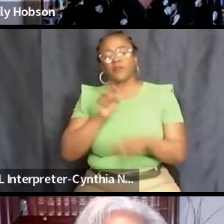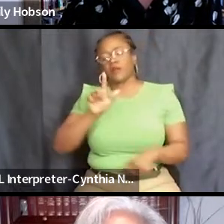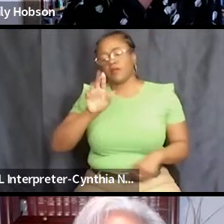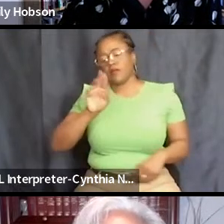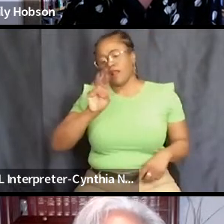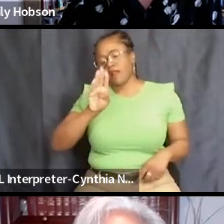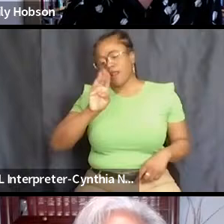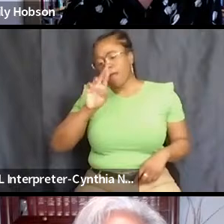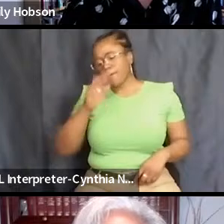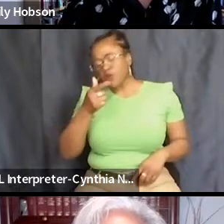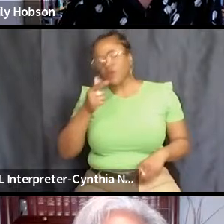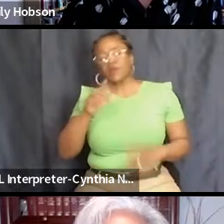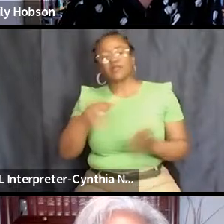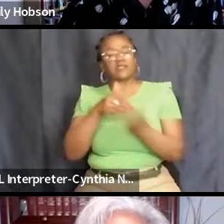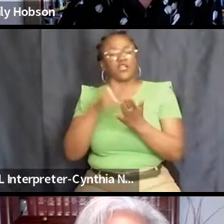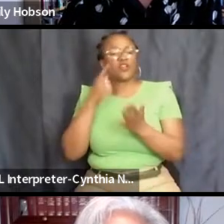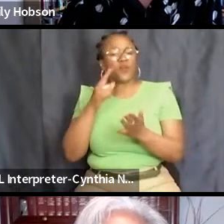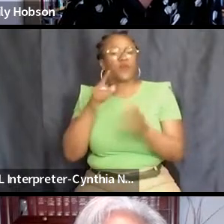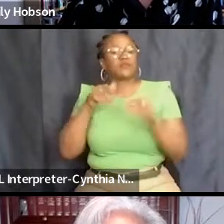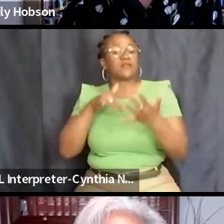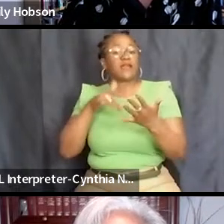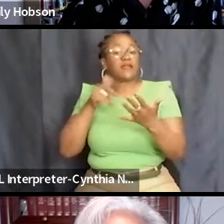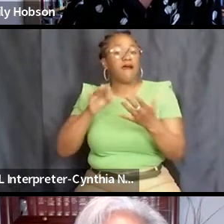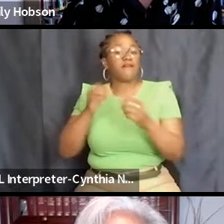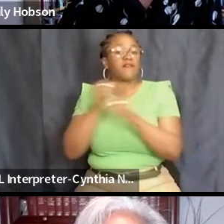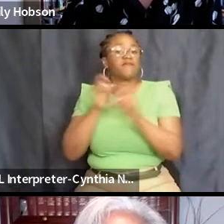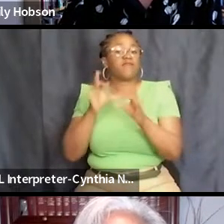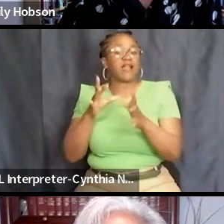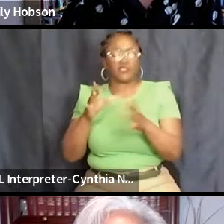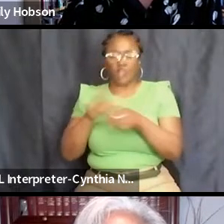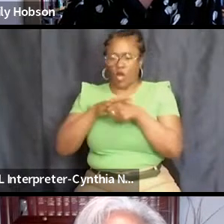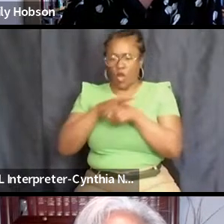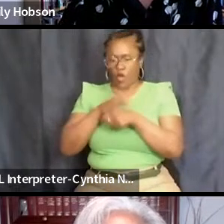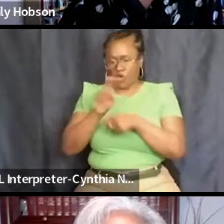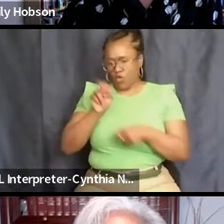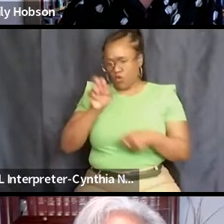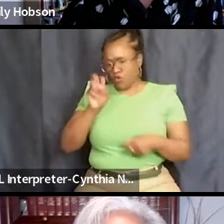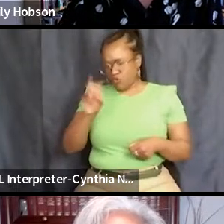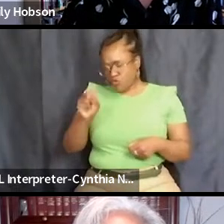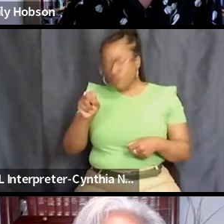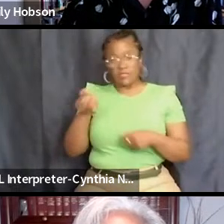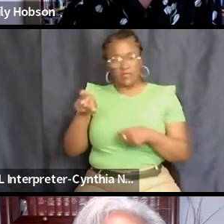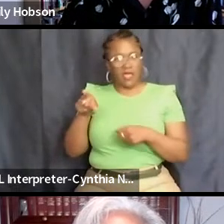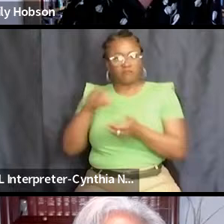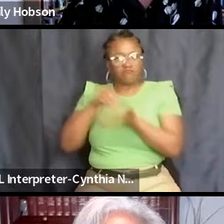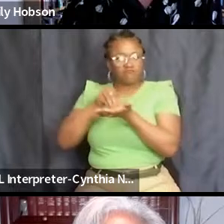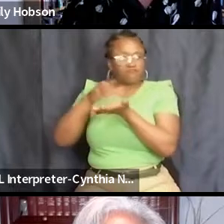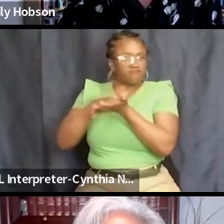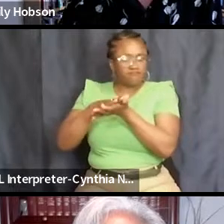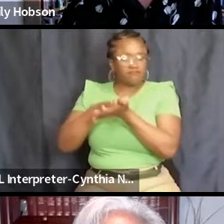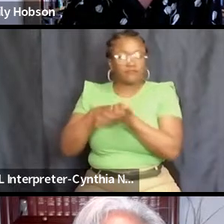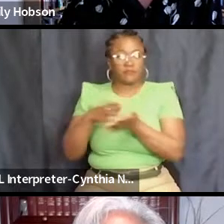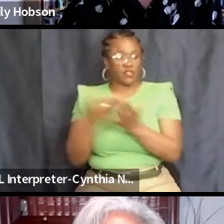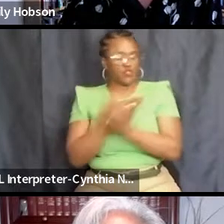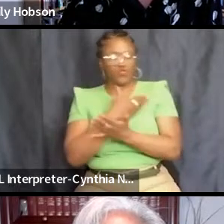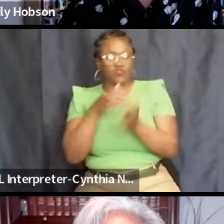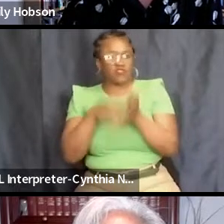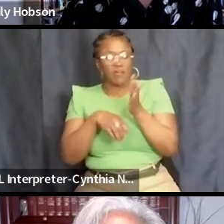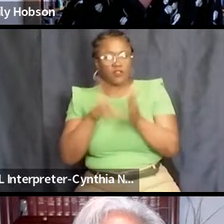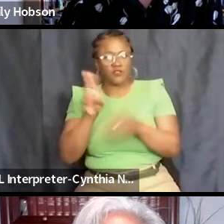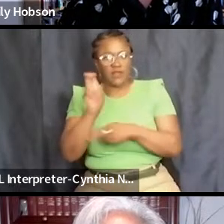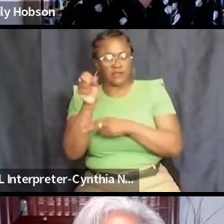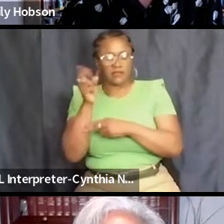Study of Violence, local news sources, which documented and told a completely new chapter of US history, which is that,